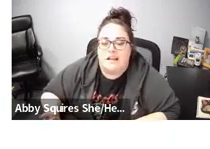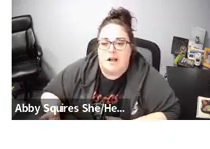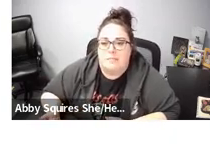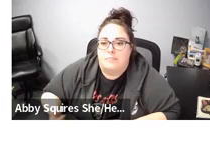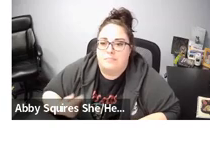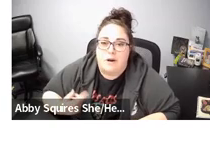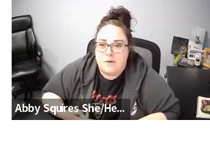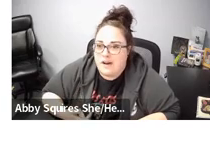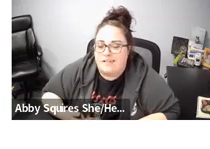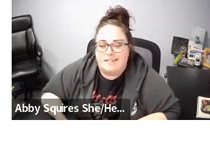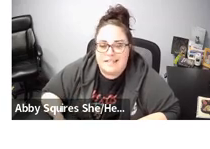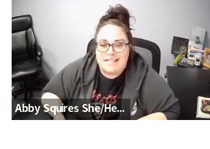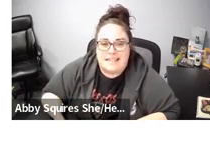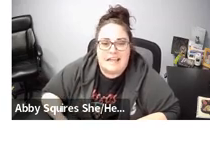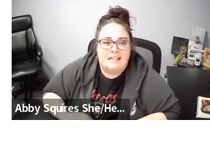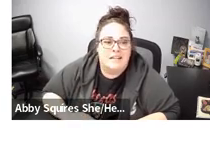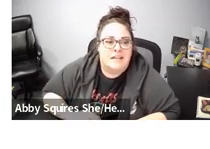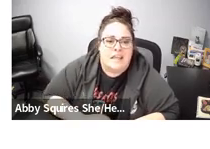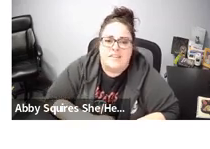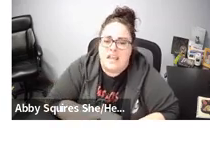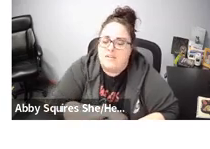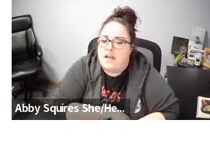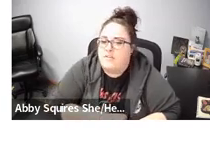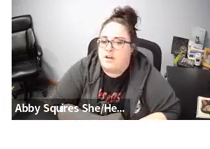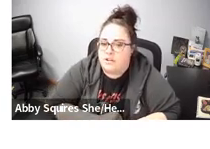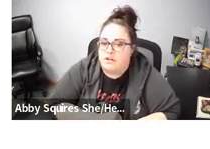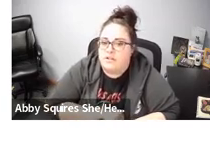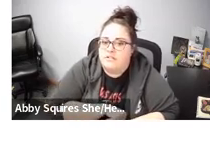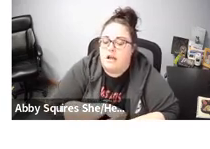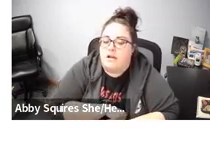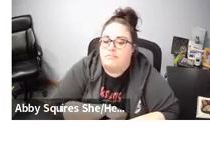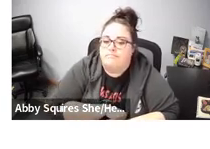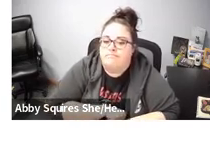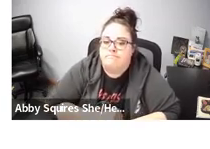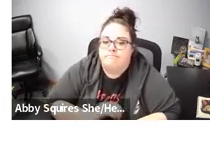feel like, Mario Kart and things like that. And they have a lot of other